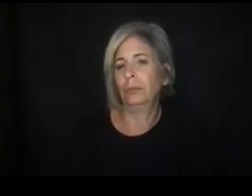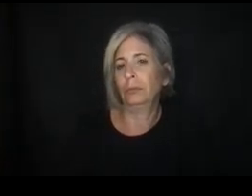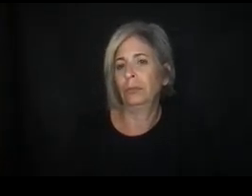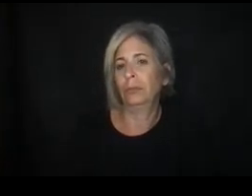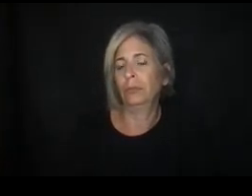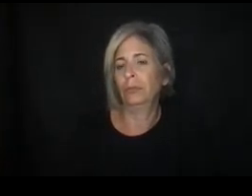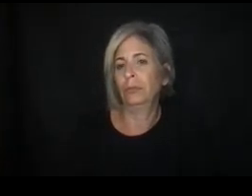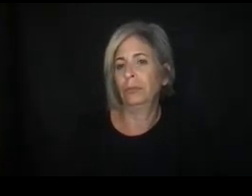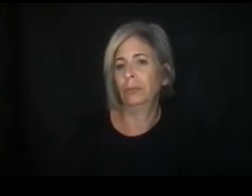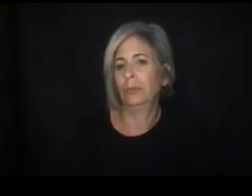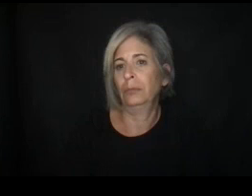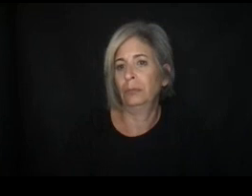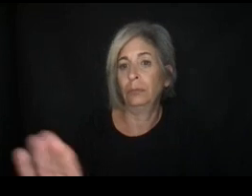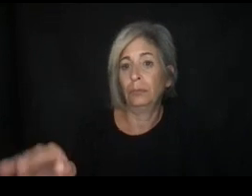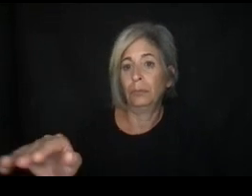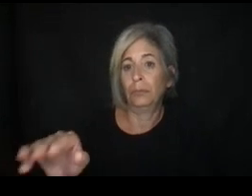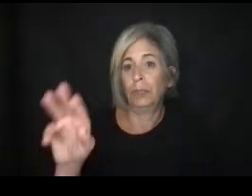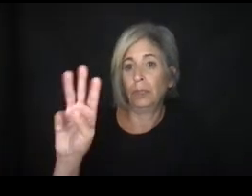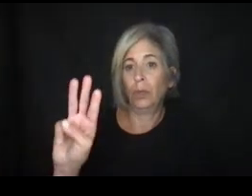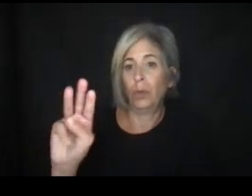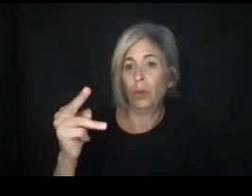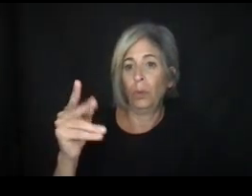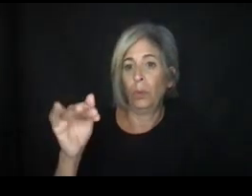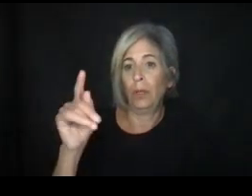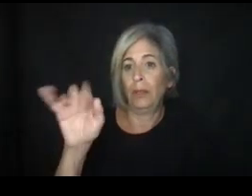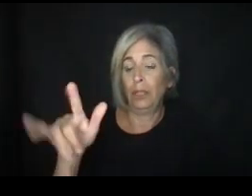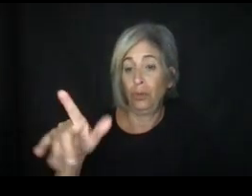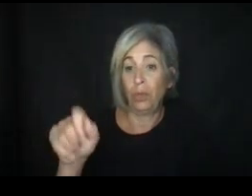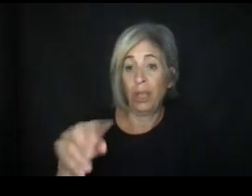Mr. Wiley, you are unmuted.